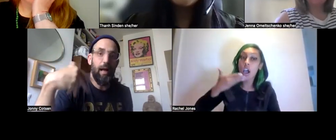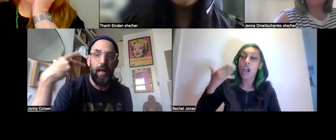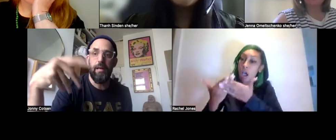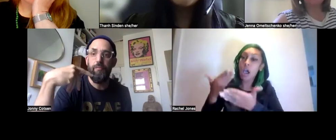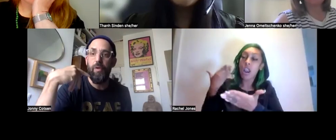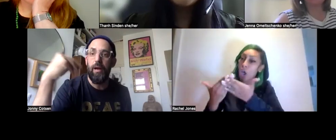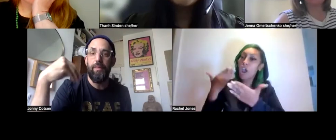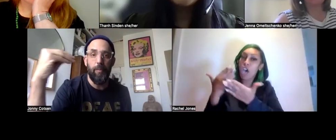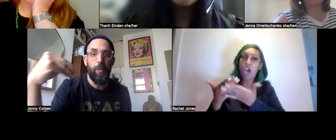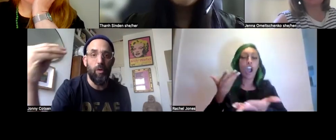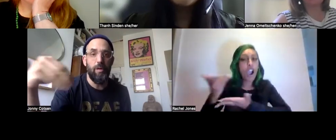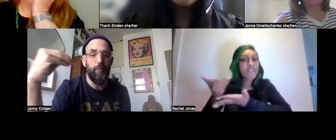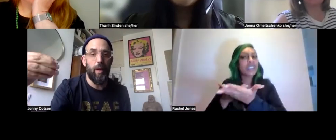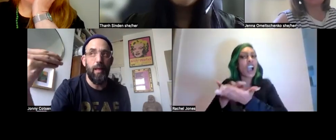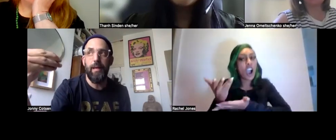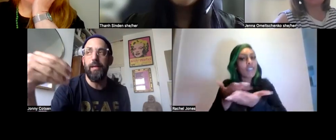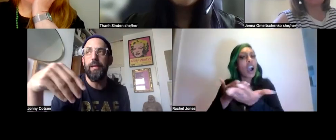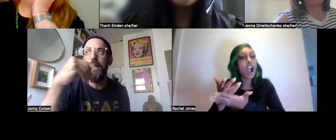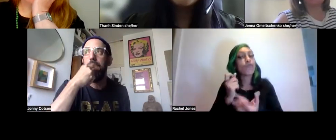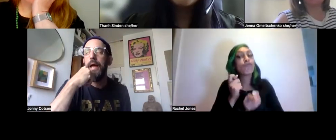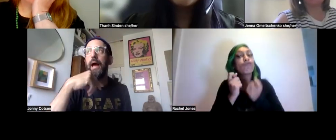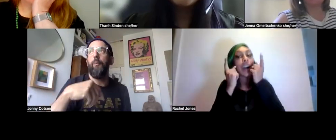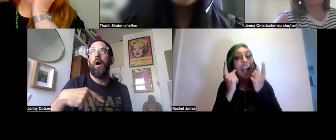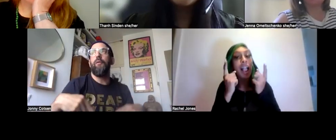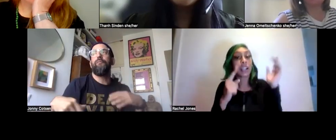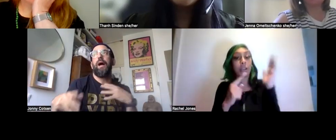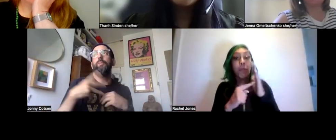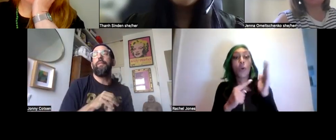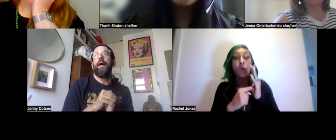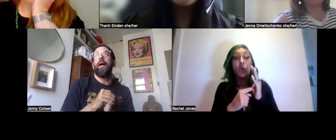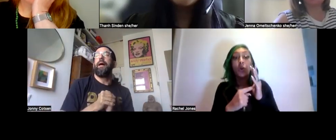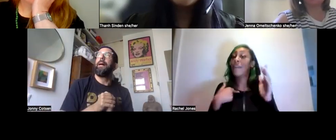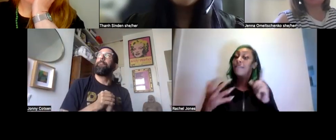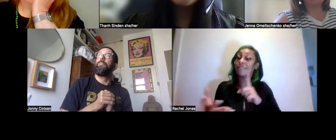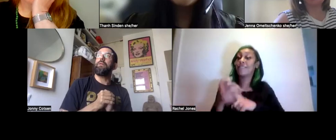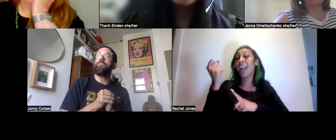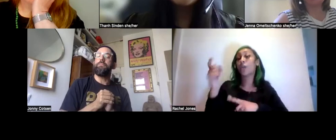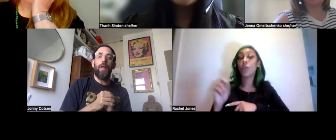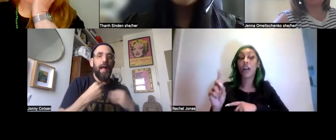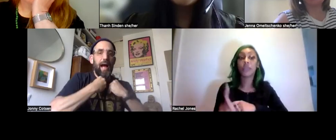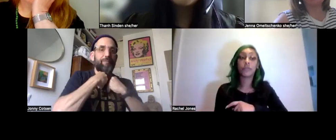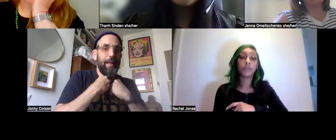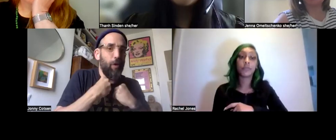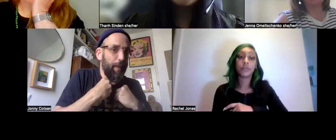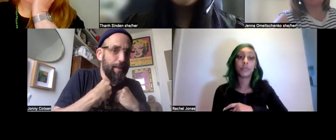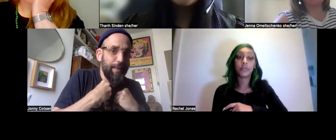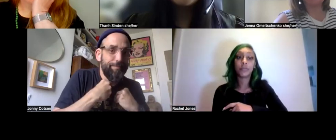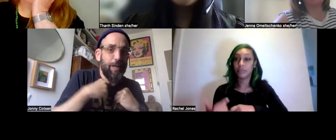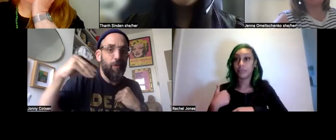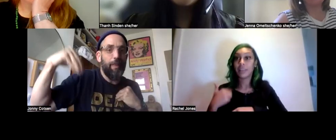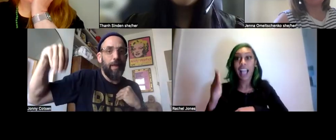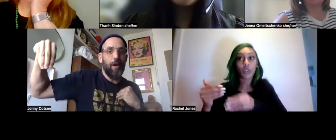a constant conversation I had and realized the importance of what it is. And what I've found is that I have to lead on